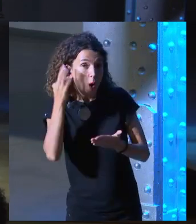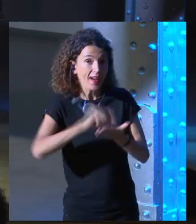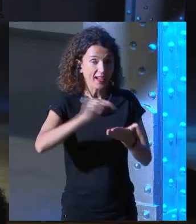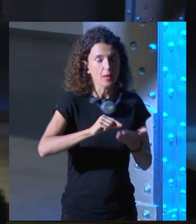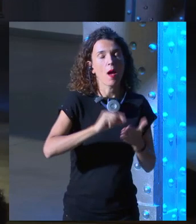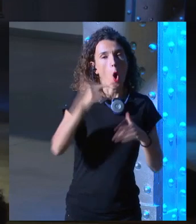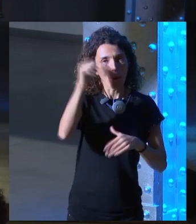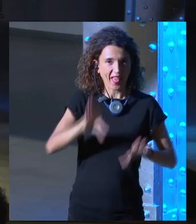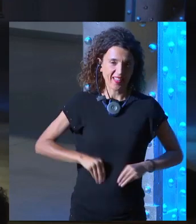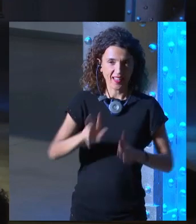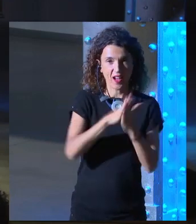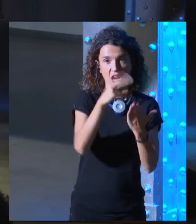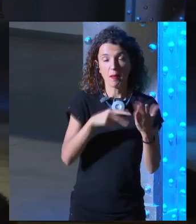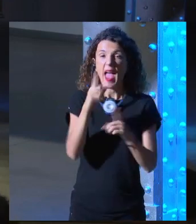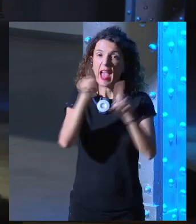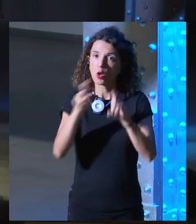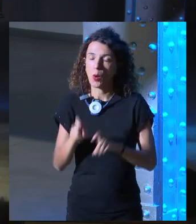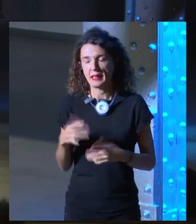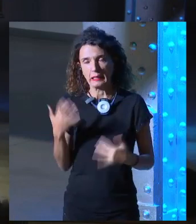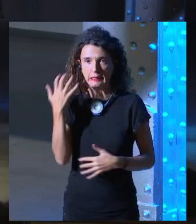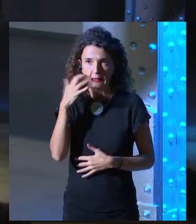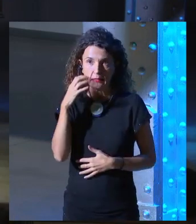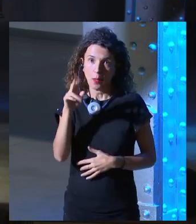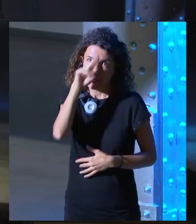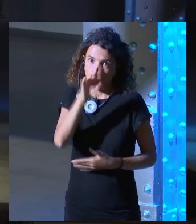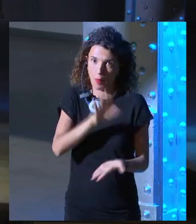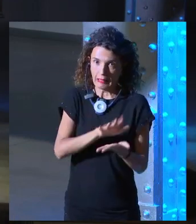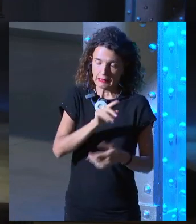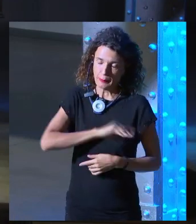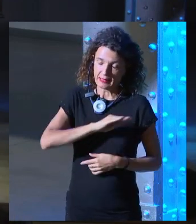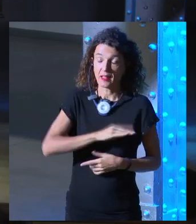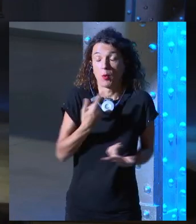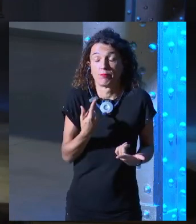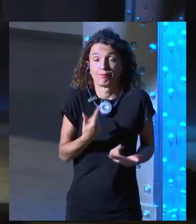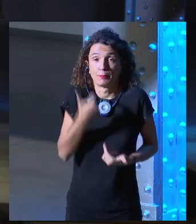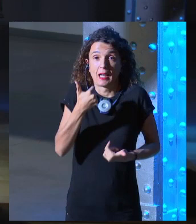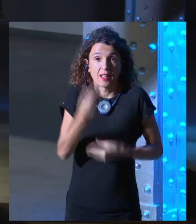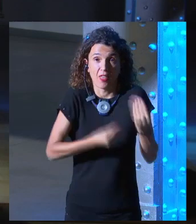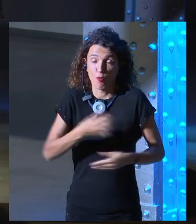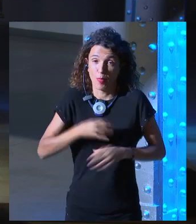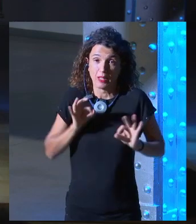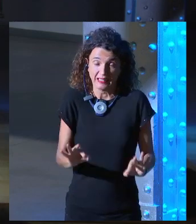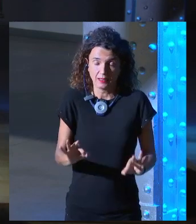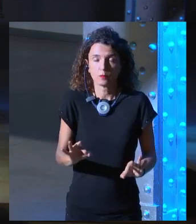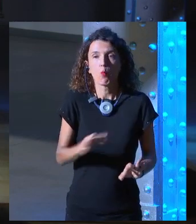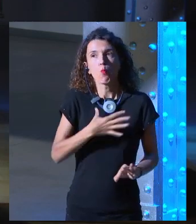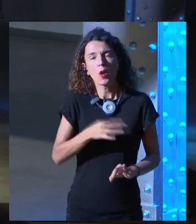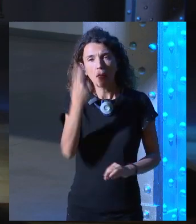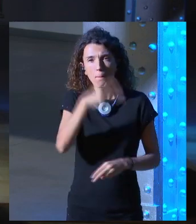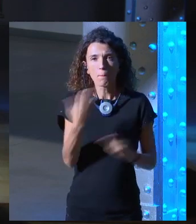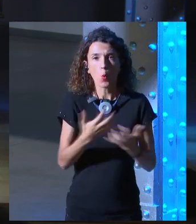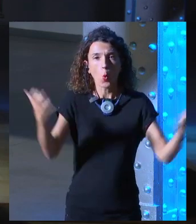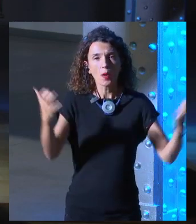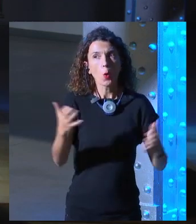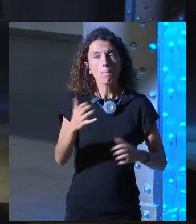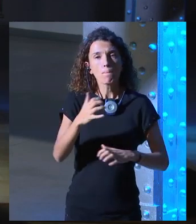surveys. But there's nothing we can do about it at present. So it will probably be an audience where the majority of people will be